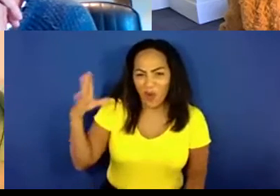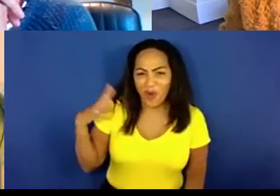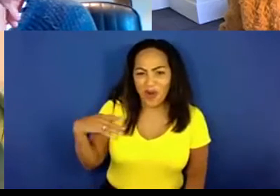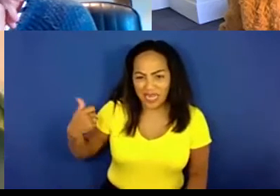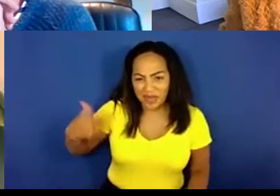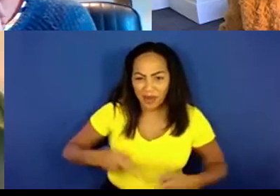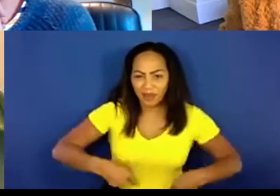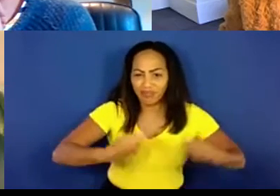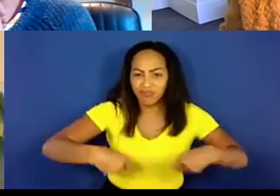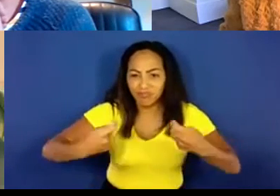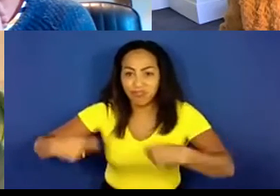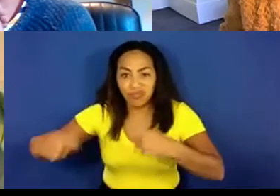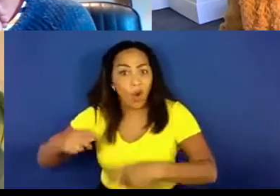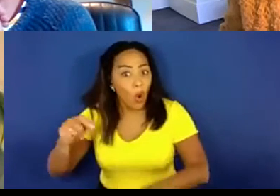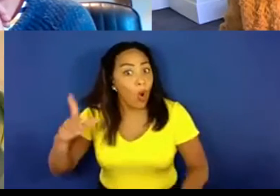although I think it's a good idea.